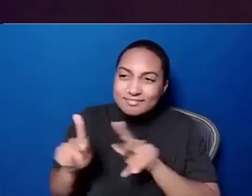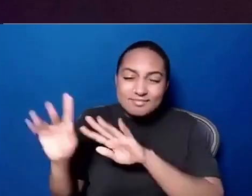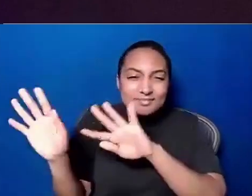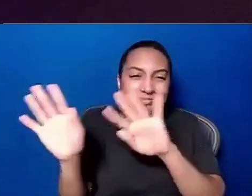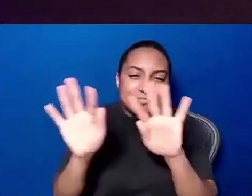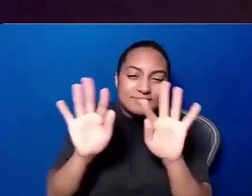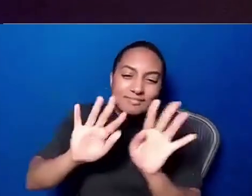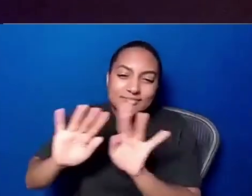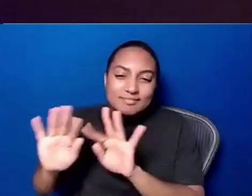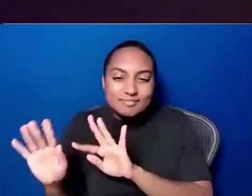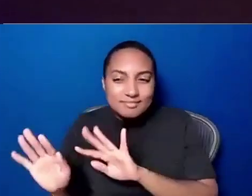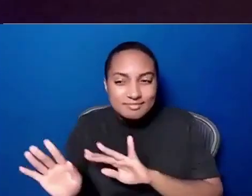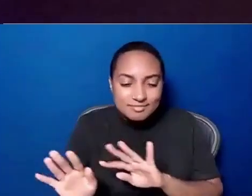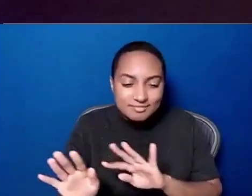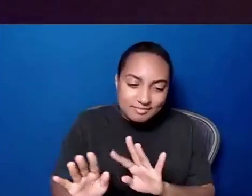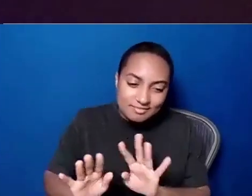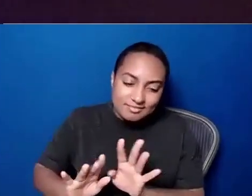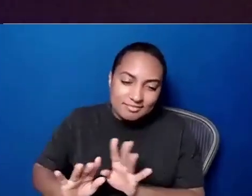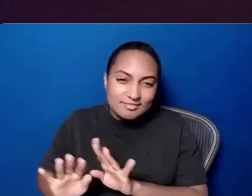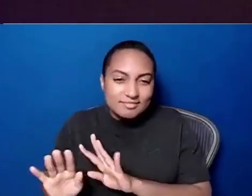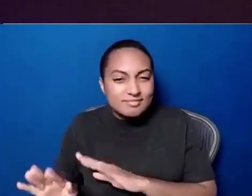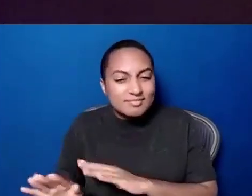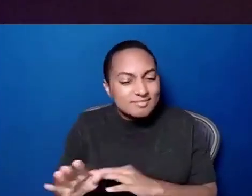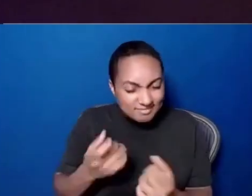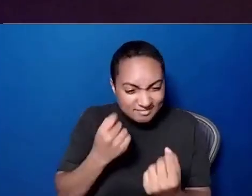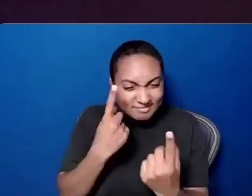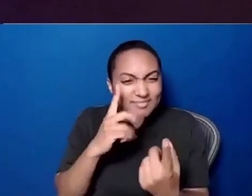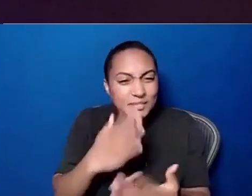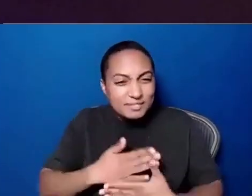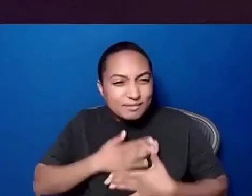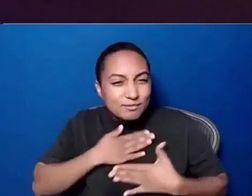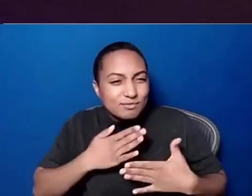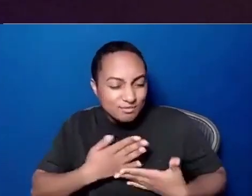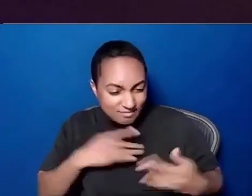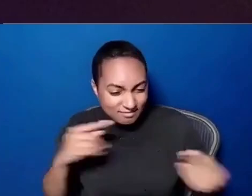For your joy and pain, and I'll be loving you